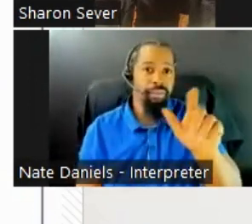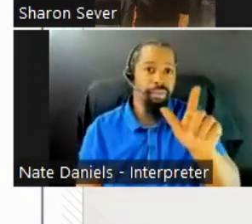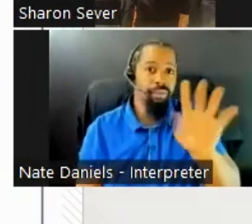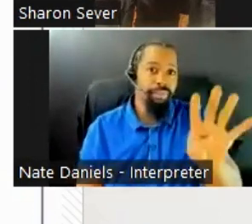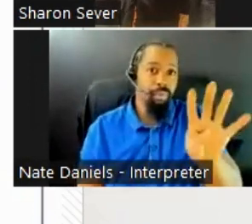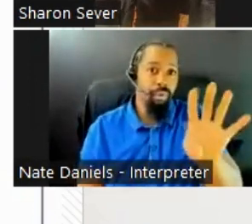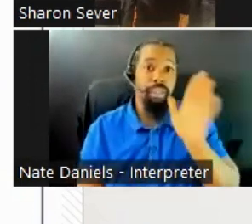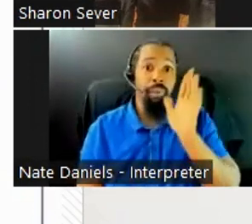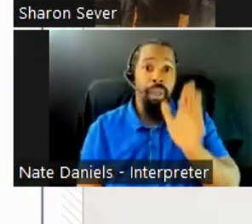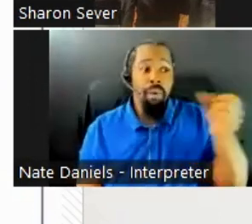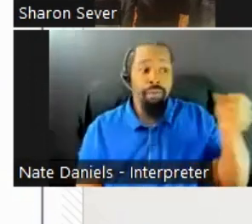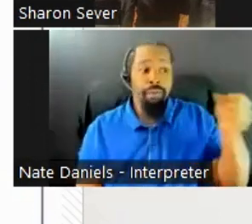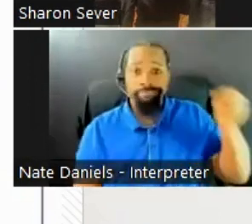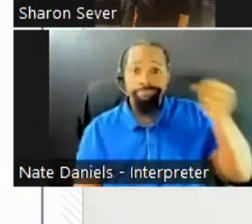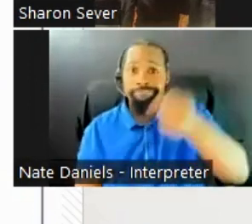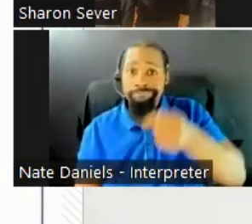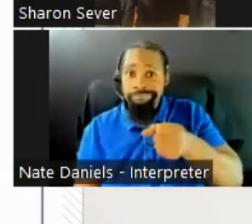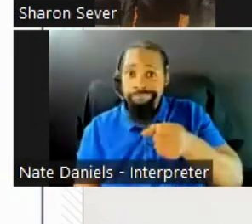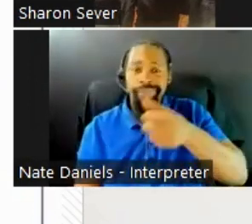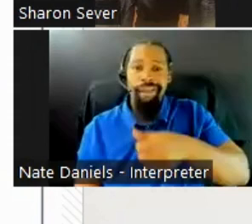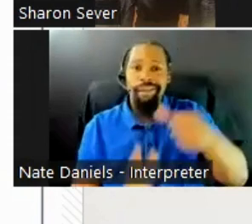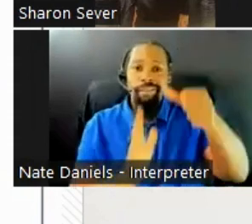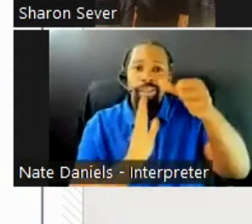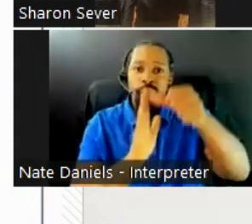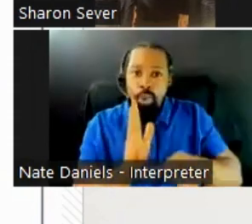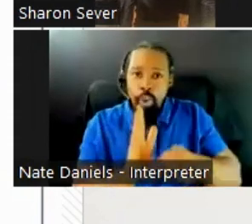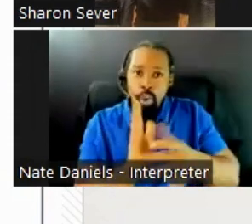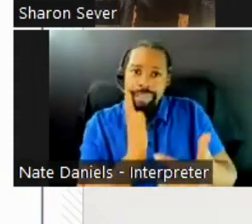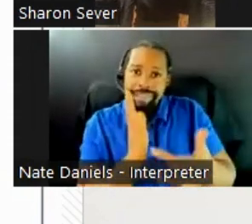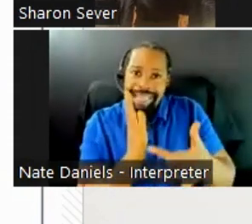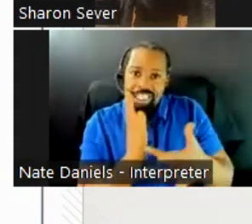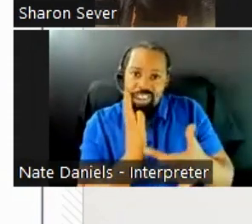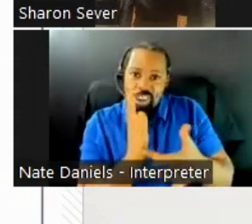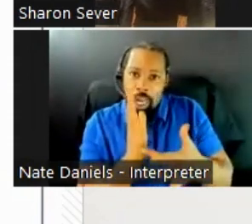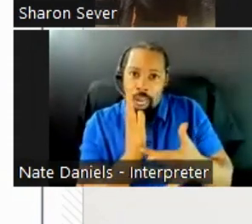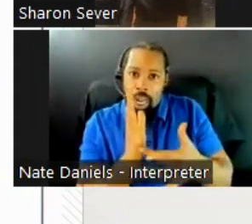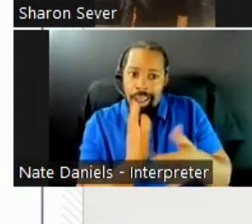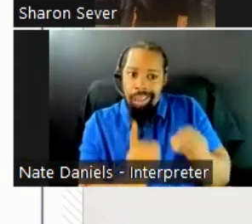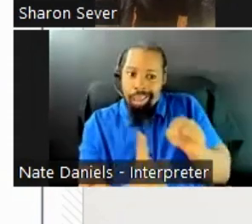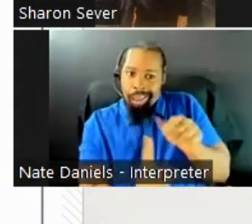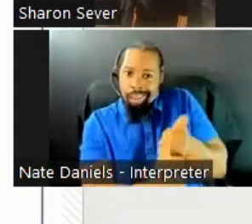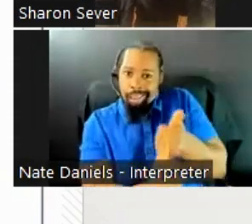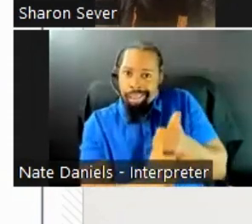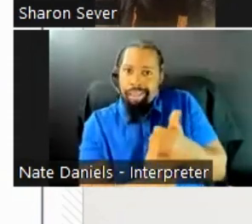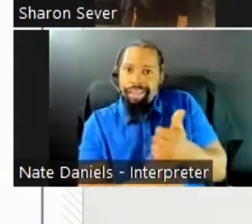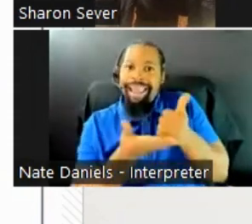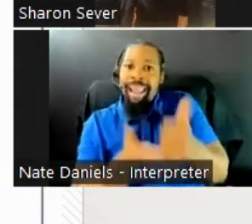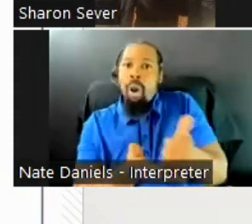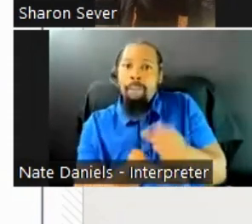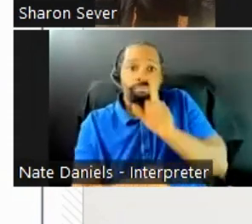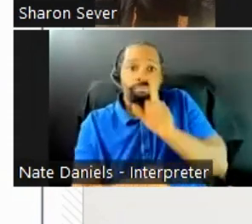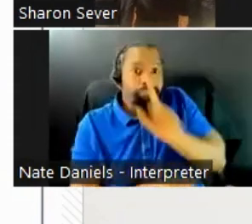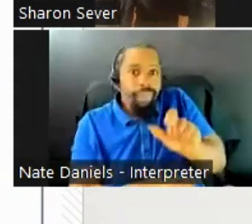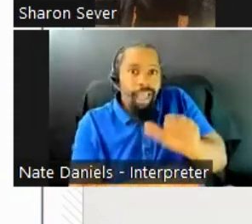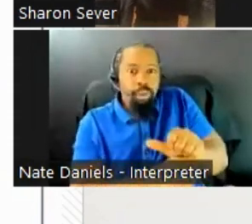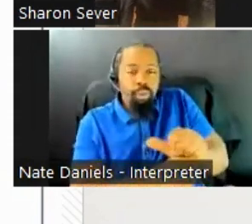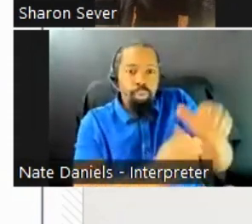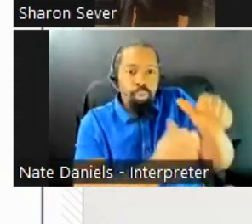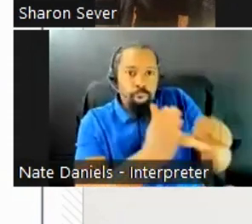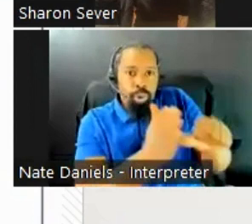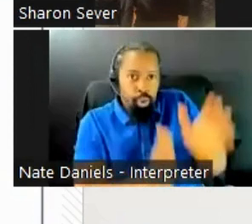technician, someone who helps a surgeon perform operations. So look out for